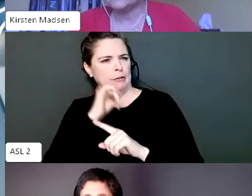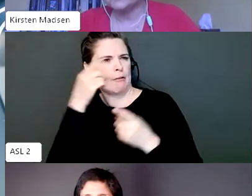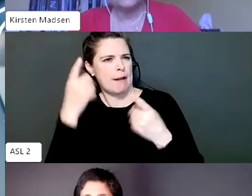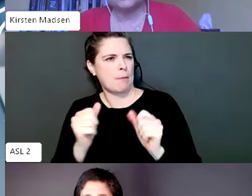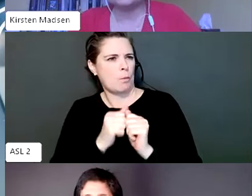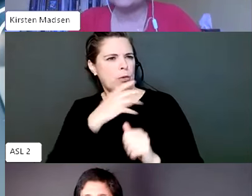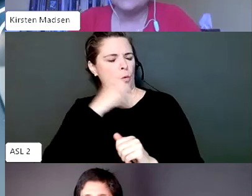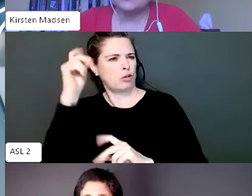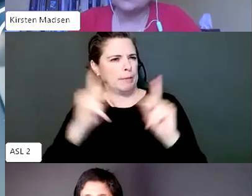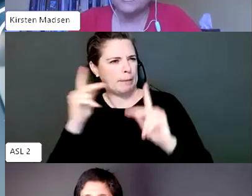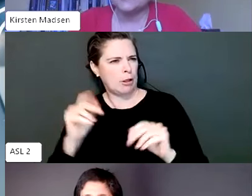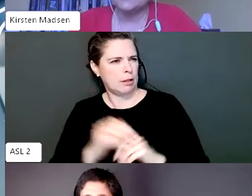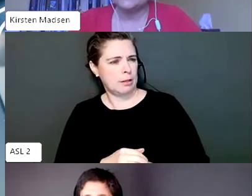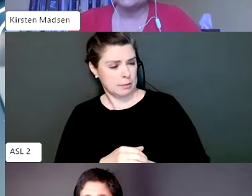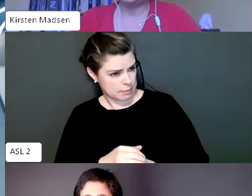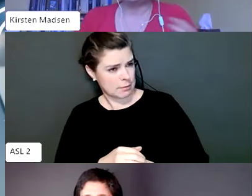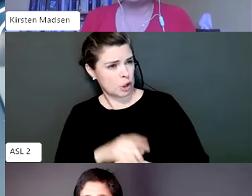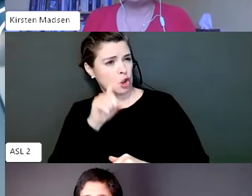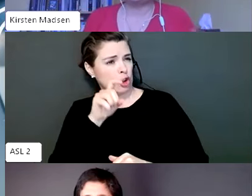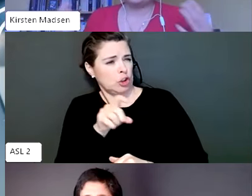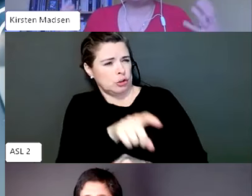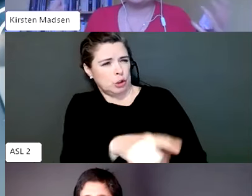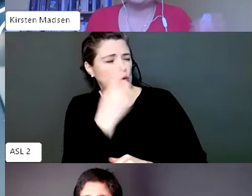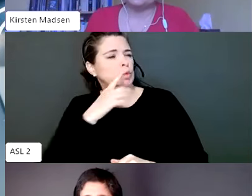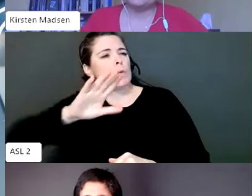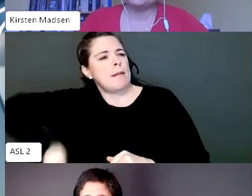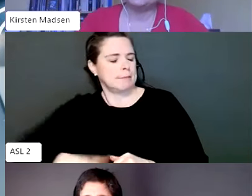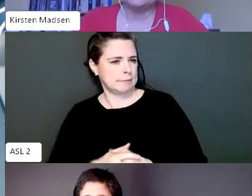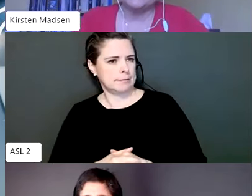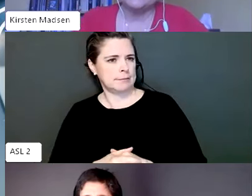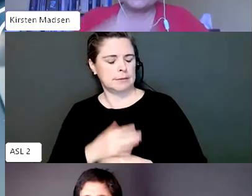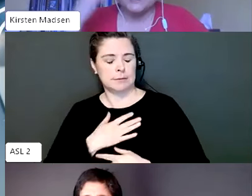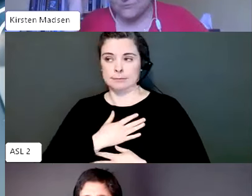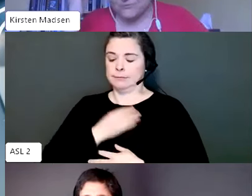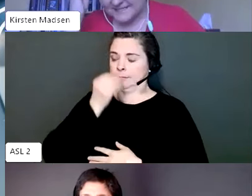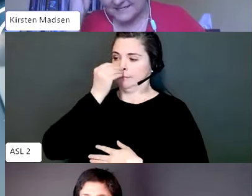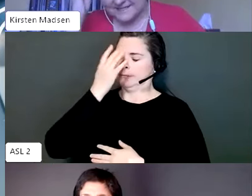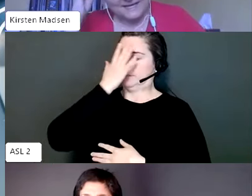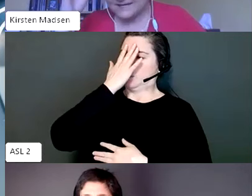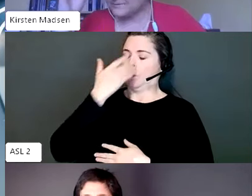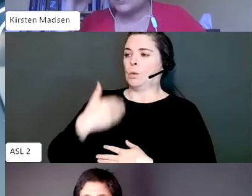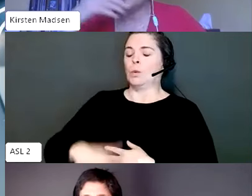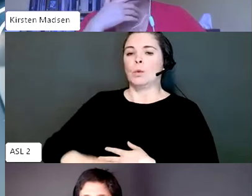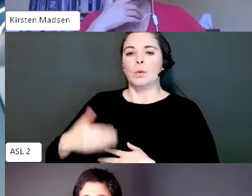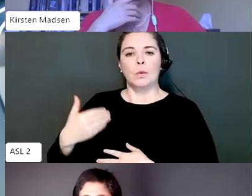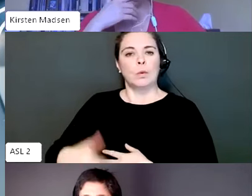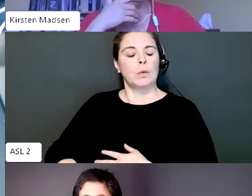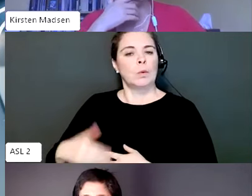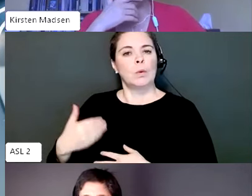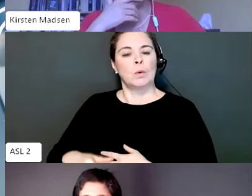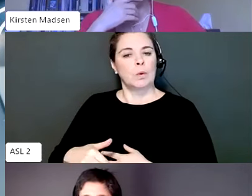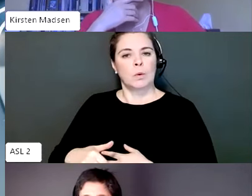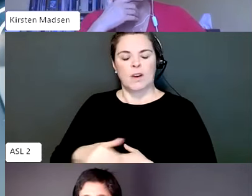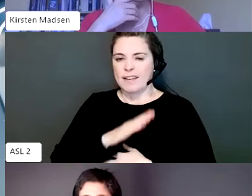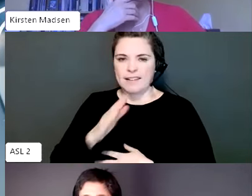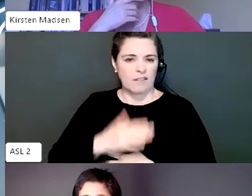us? You should have been here already. So that sends a really, really clear message, and it resonates in my head when she had said that, and I never